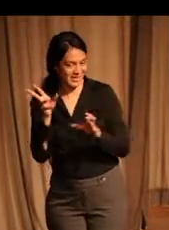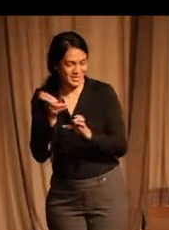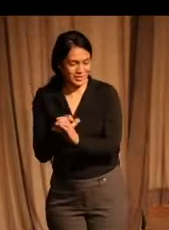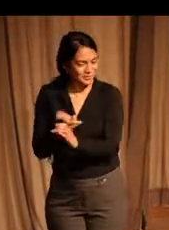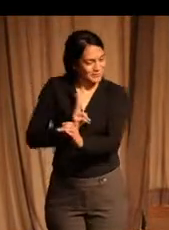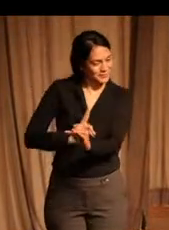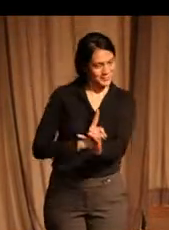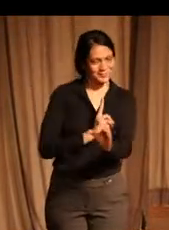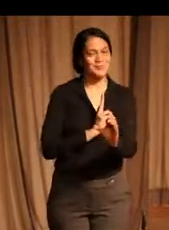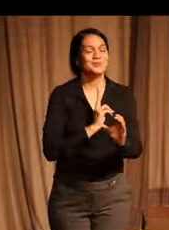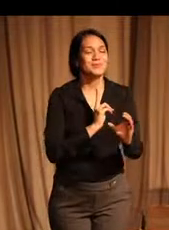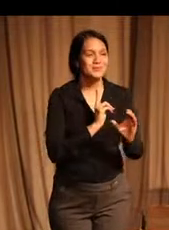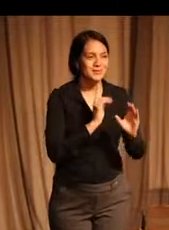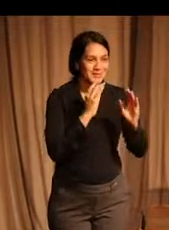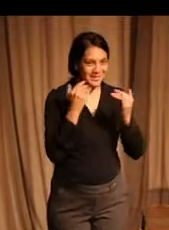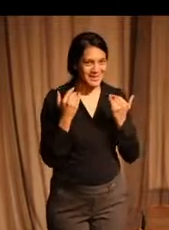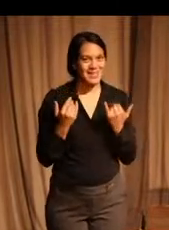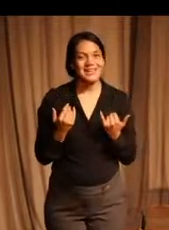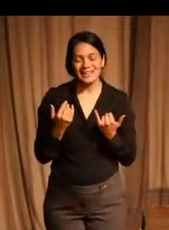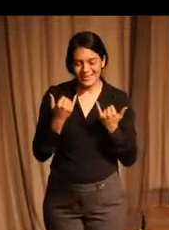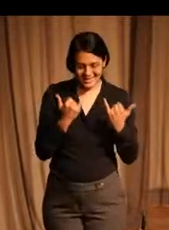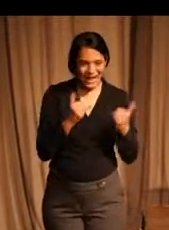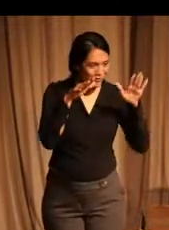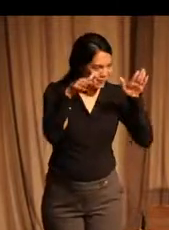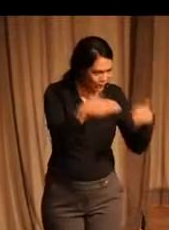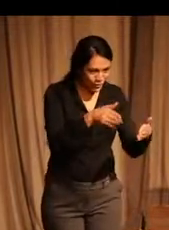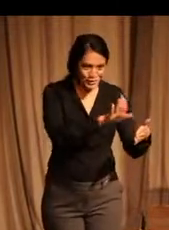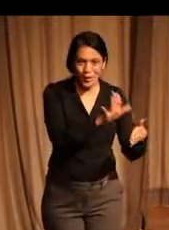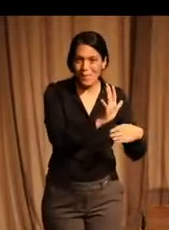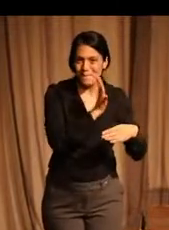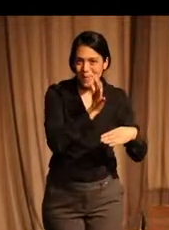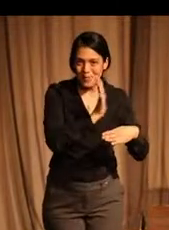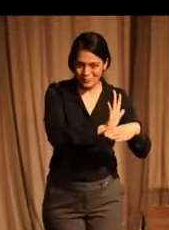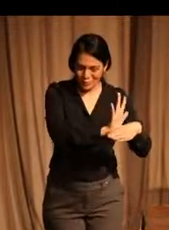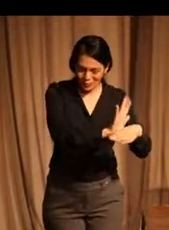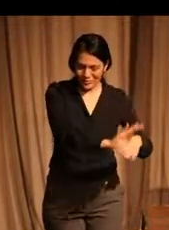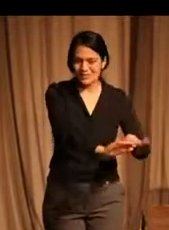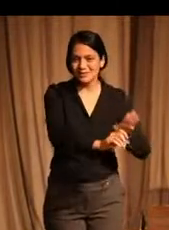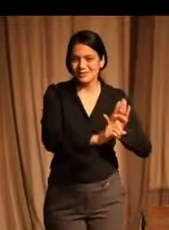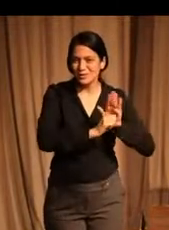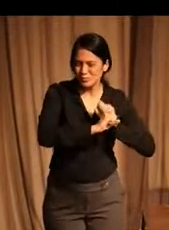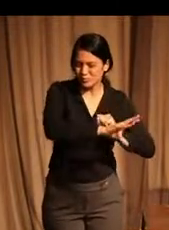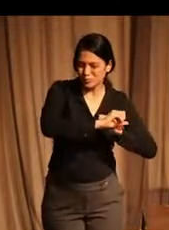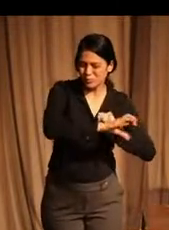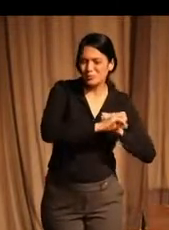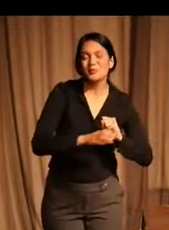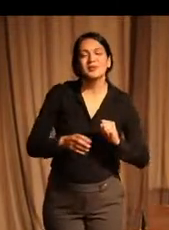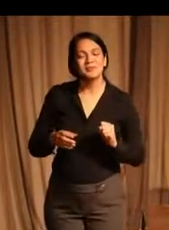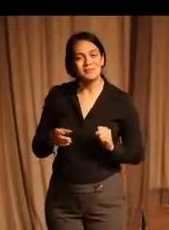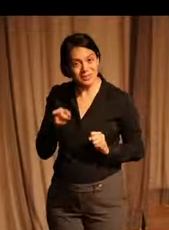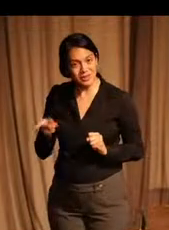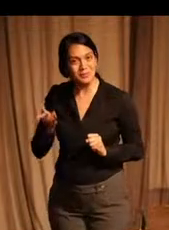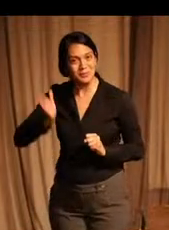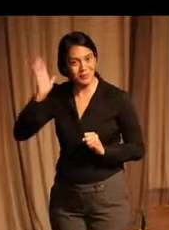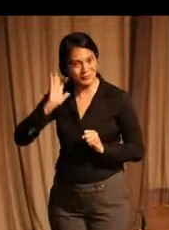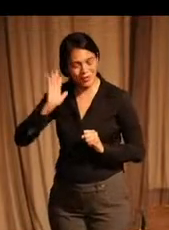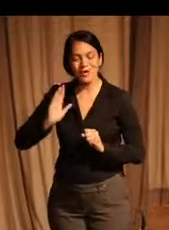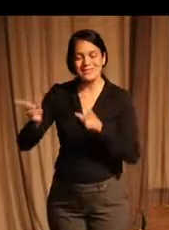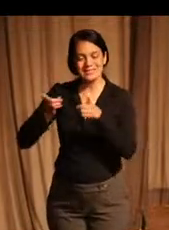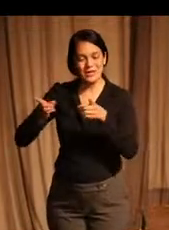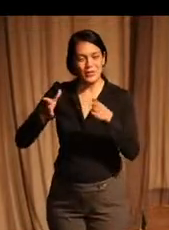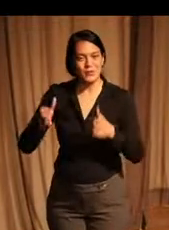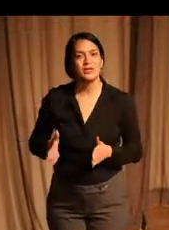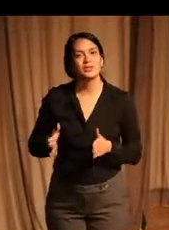for the MENS International Film Festival, a screenwriter, producer, and distributor. She has simultaneously earned experience in